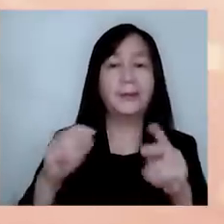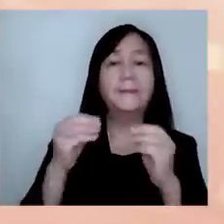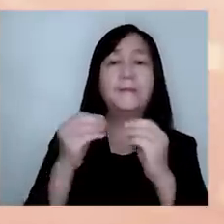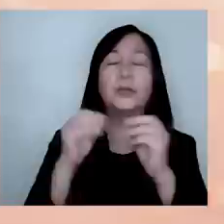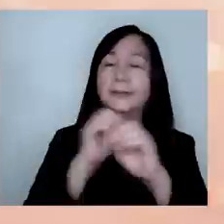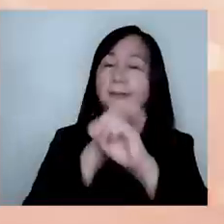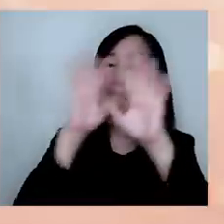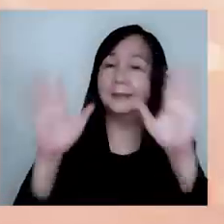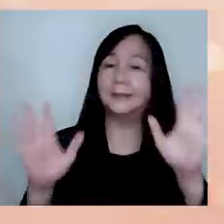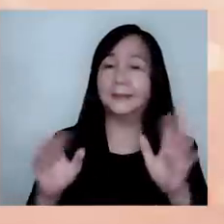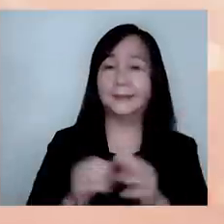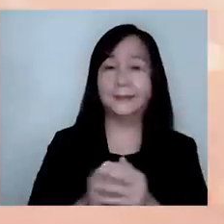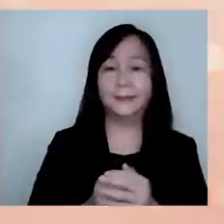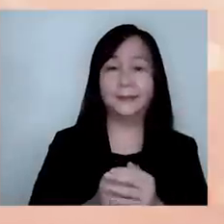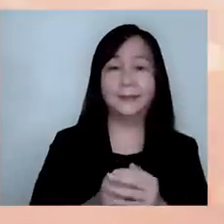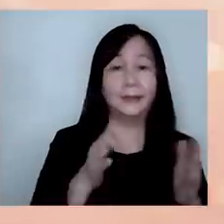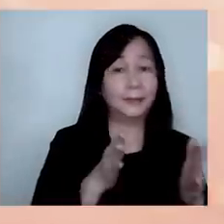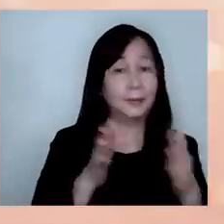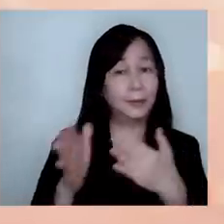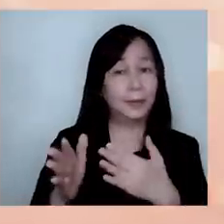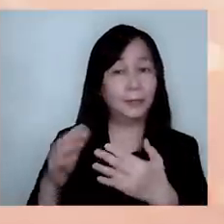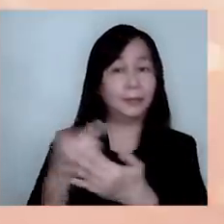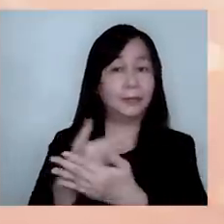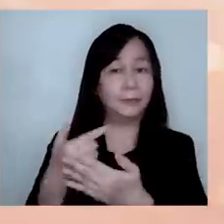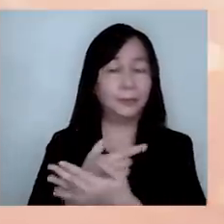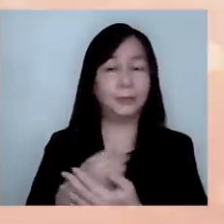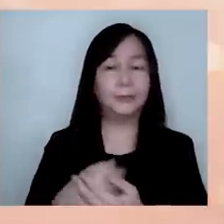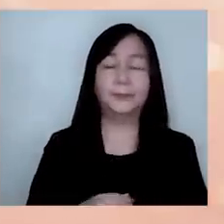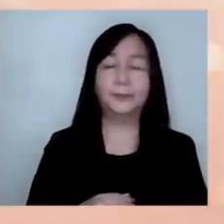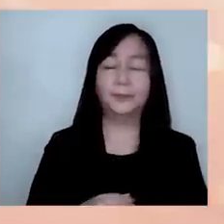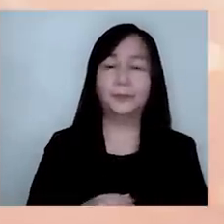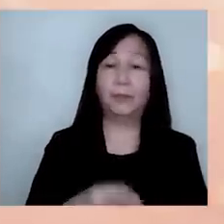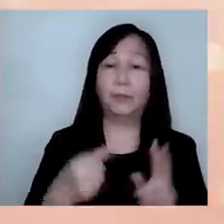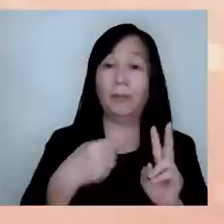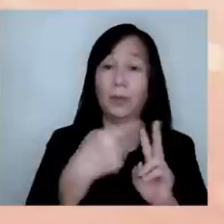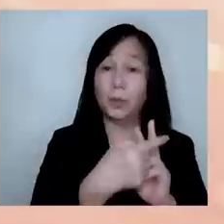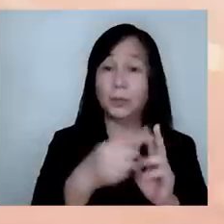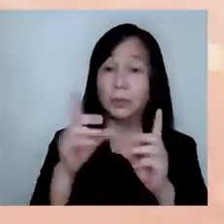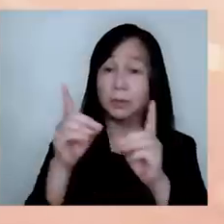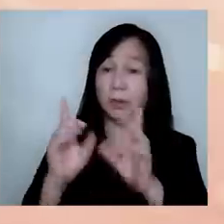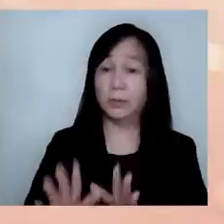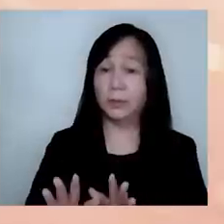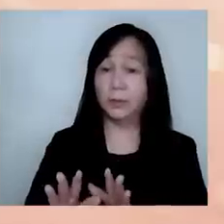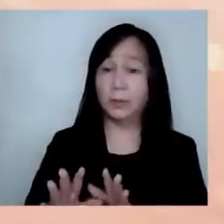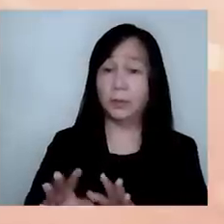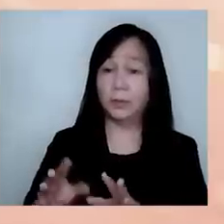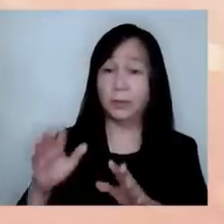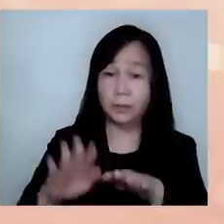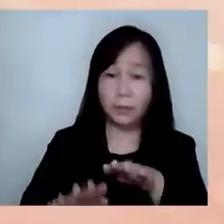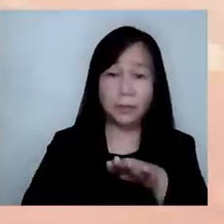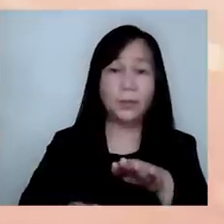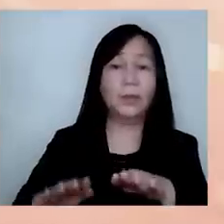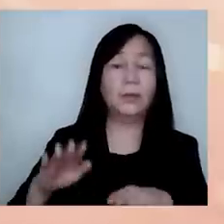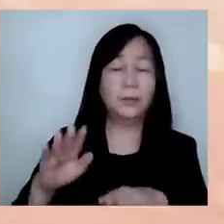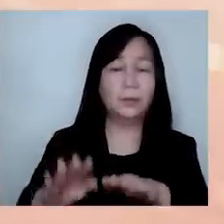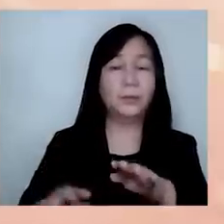now we turn to the gospel the two disciples on the way to Emmaus